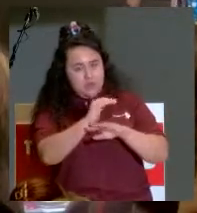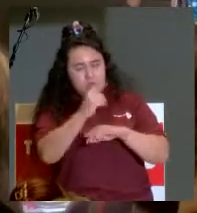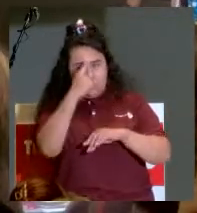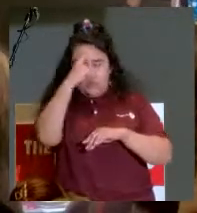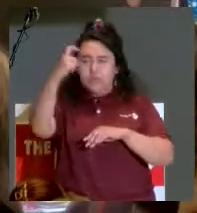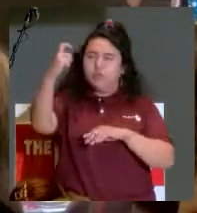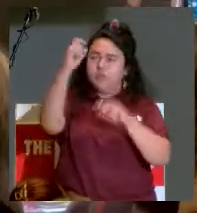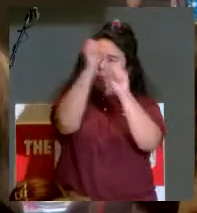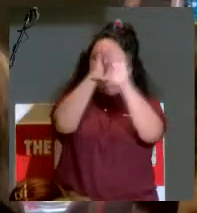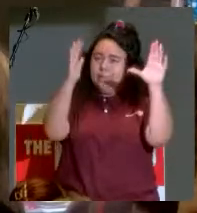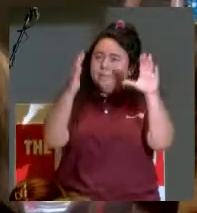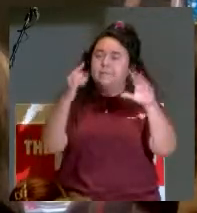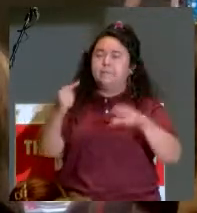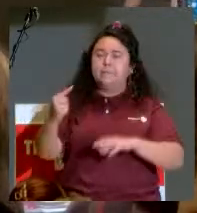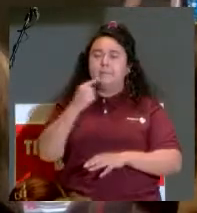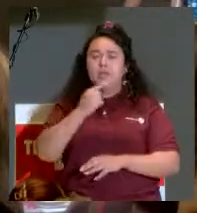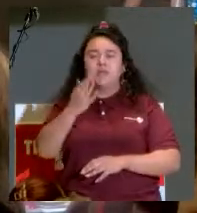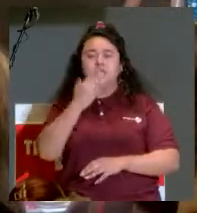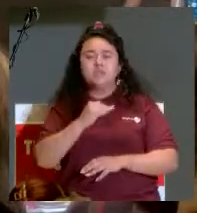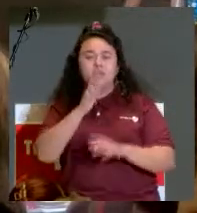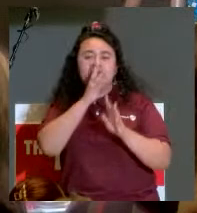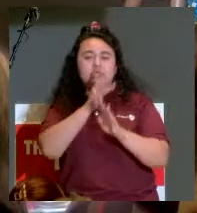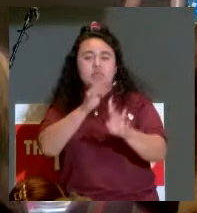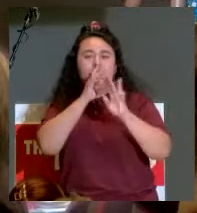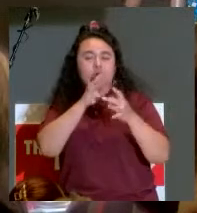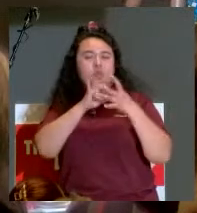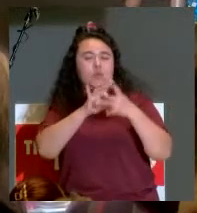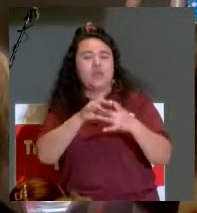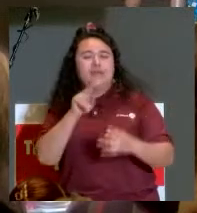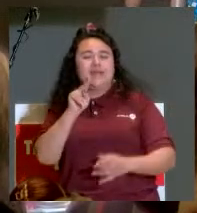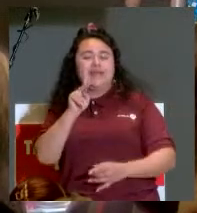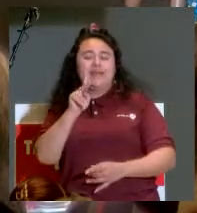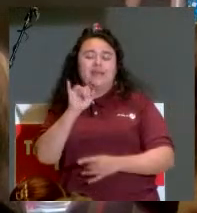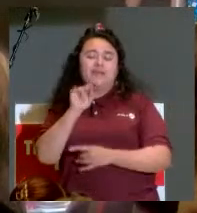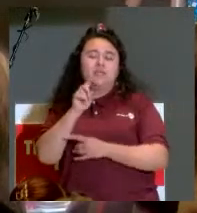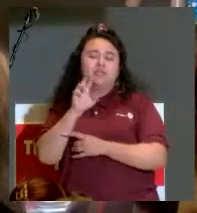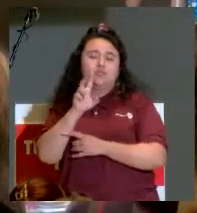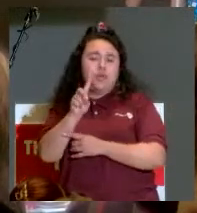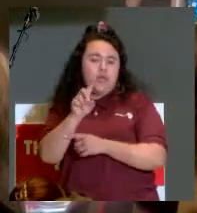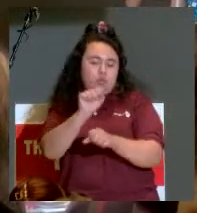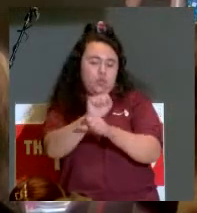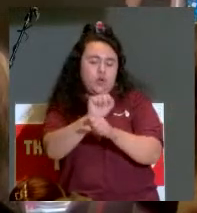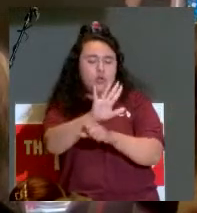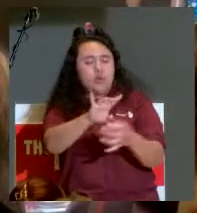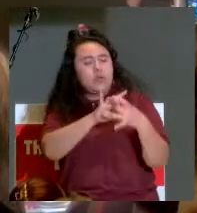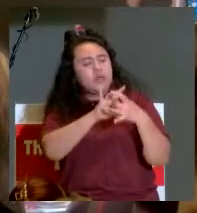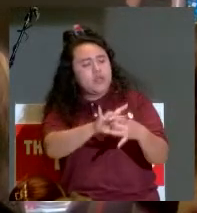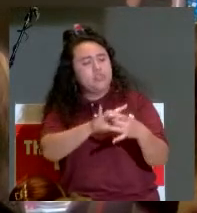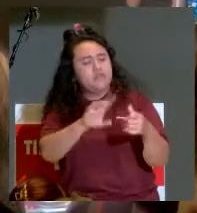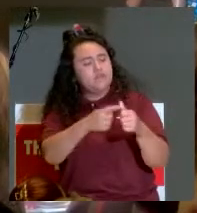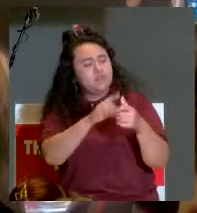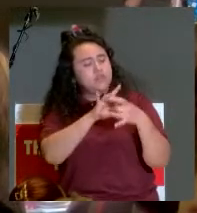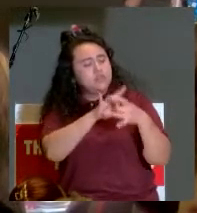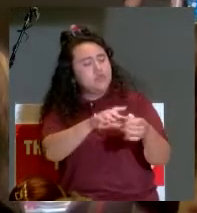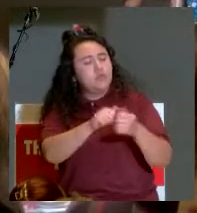bittersweet tongues, in connection to Kentridge's work, what's your connection, your first connection to anything about South